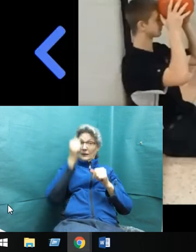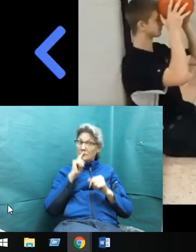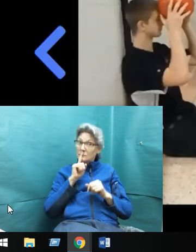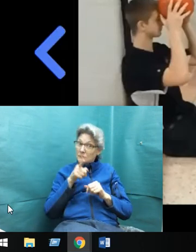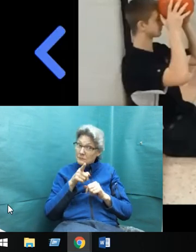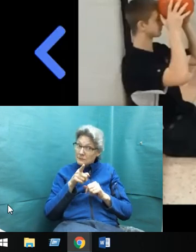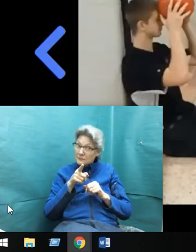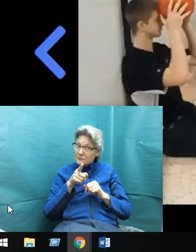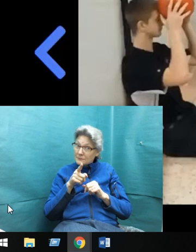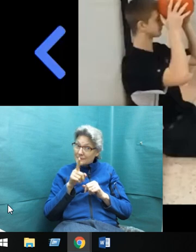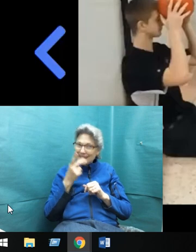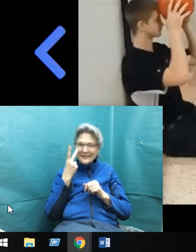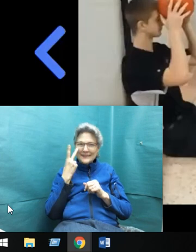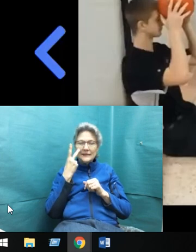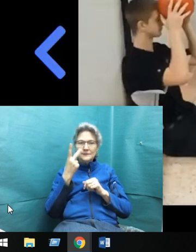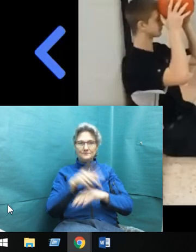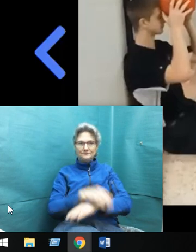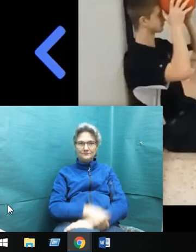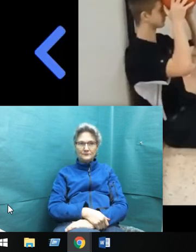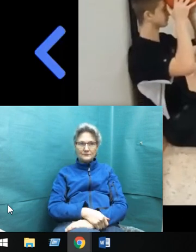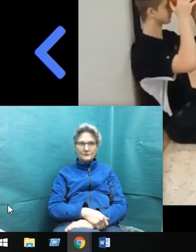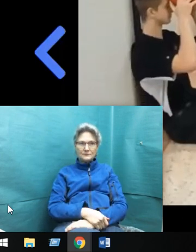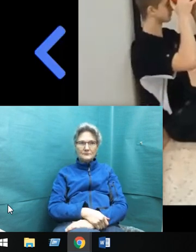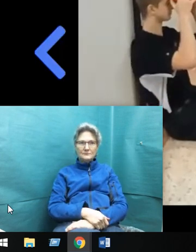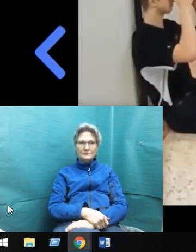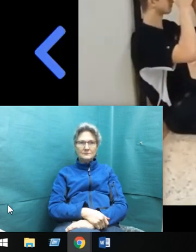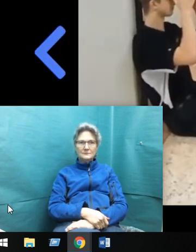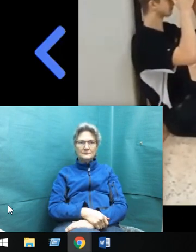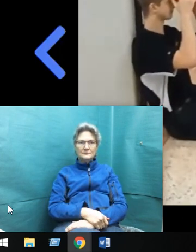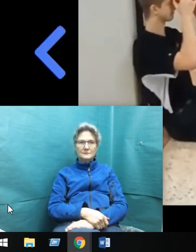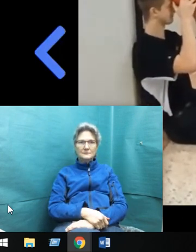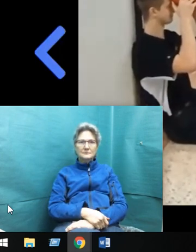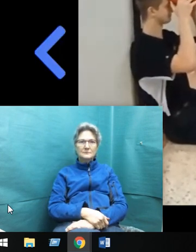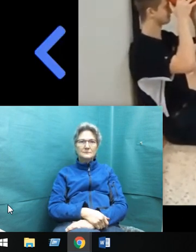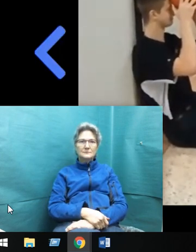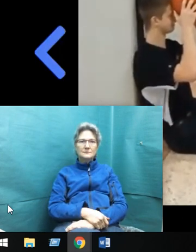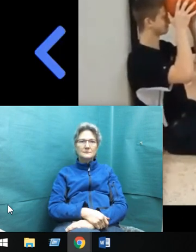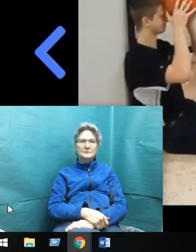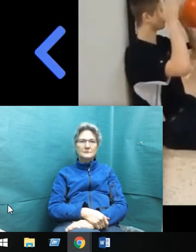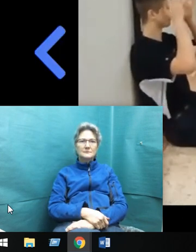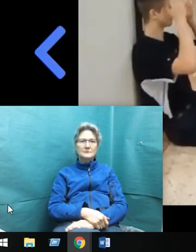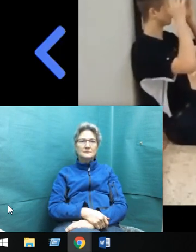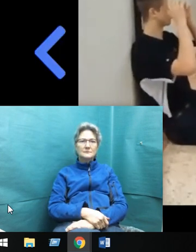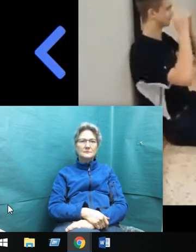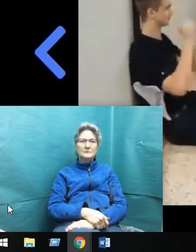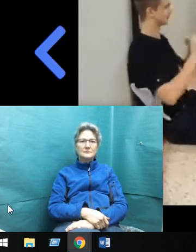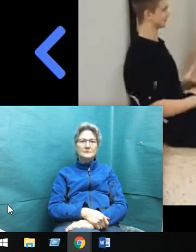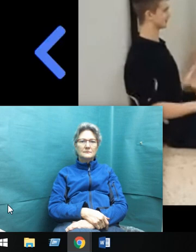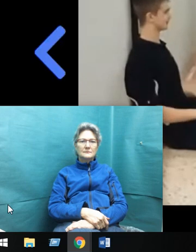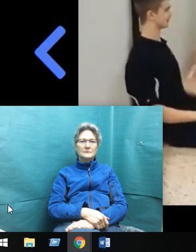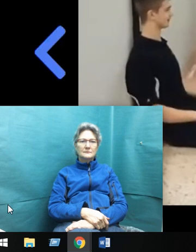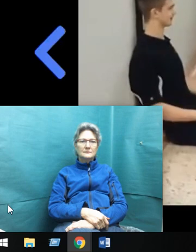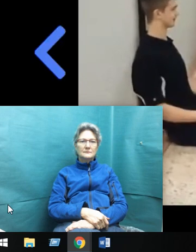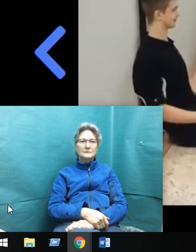Well, let's find out. You ready? Hey, I had nothing to do with this. Okay, Brad, go ahead.